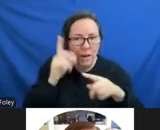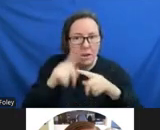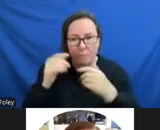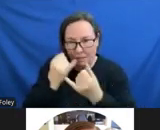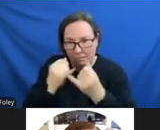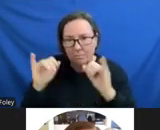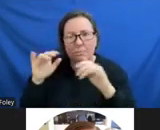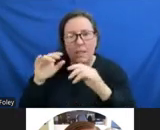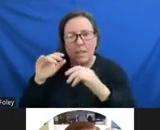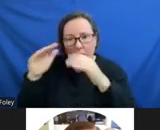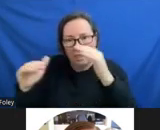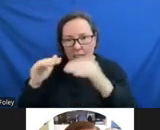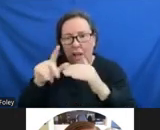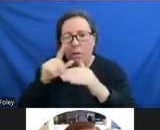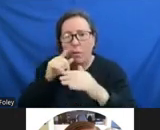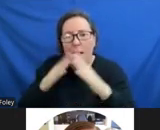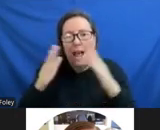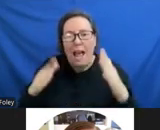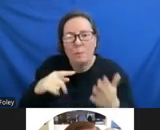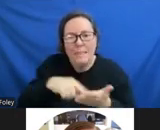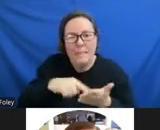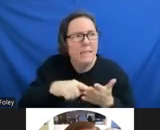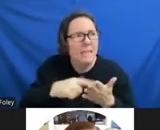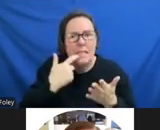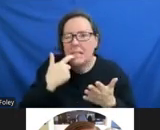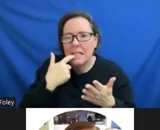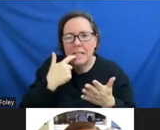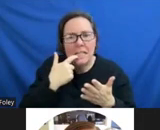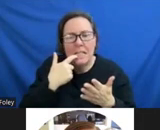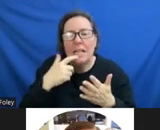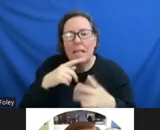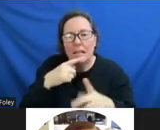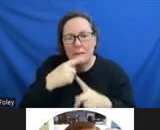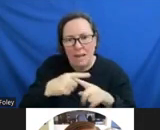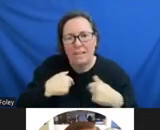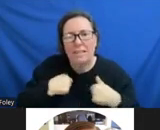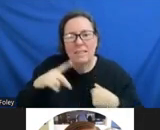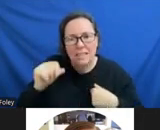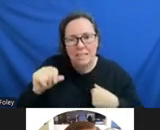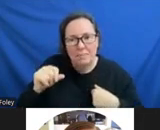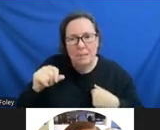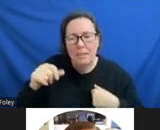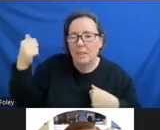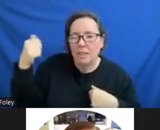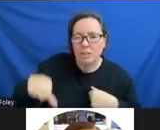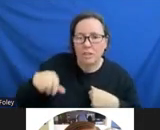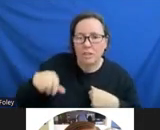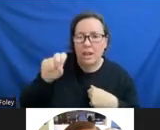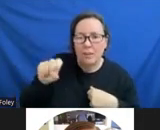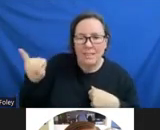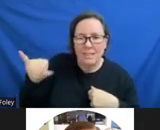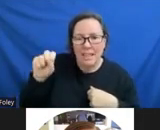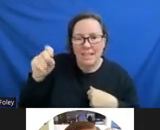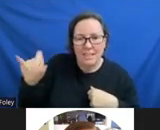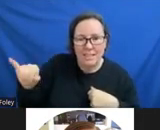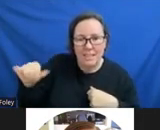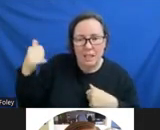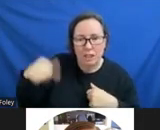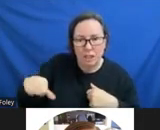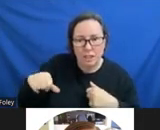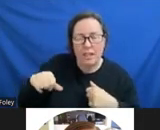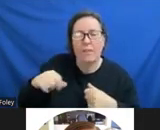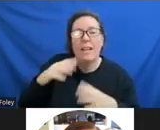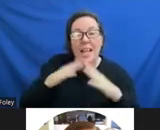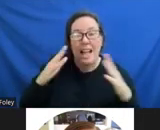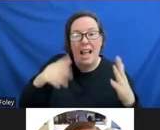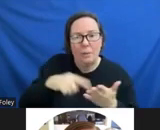housing expenses and a disability who've been turned down for Social Security. And